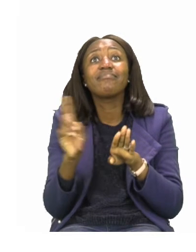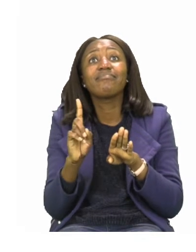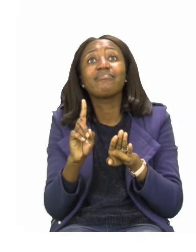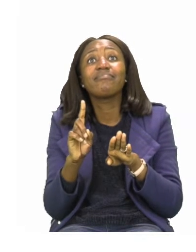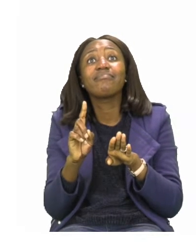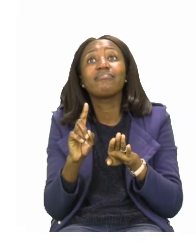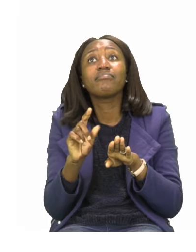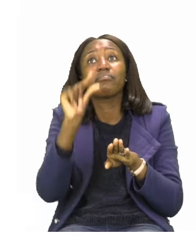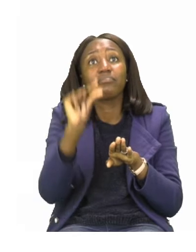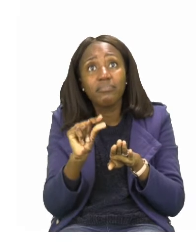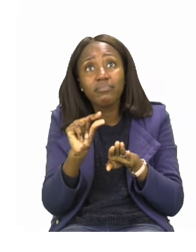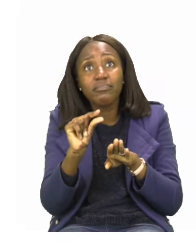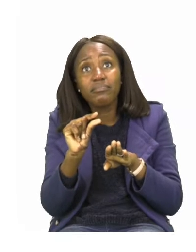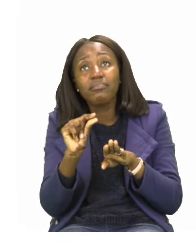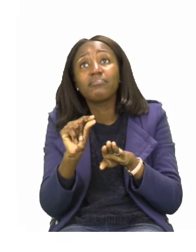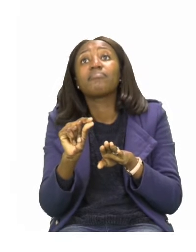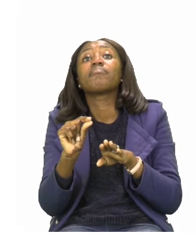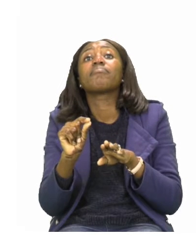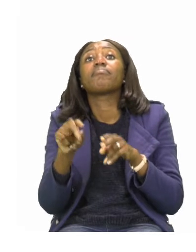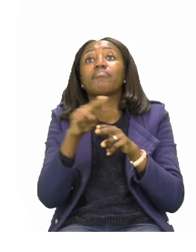reuse, or recycle?